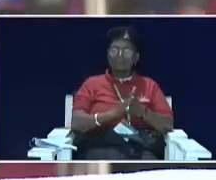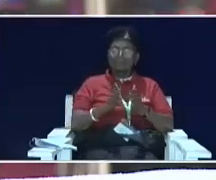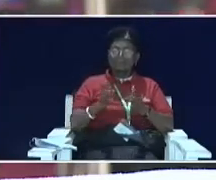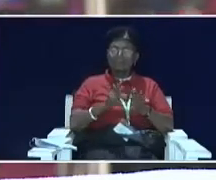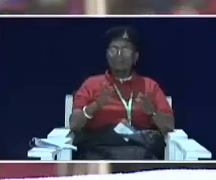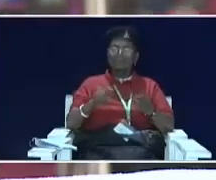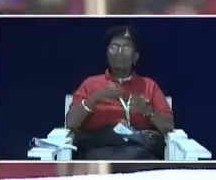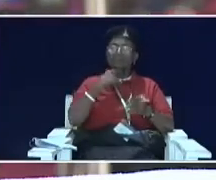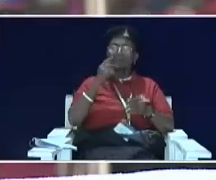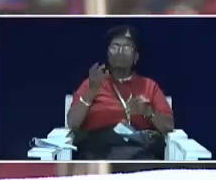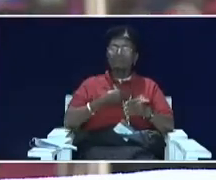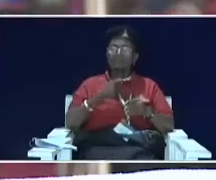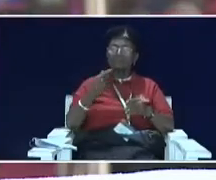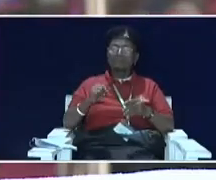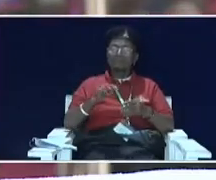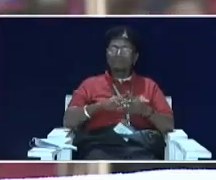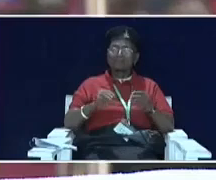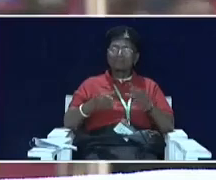widow